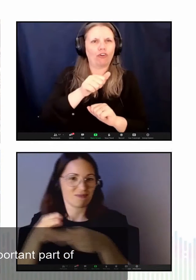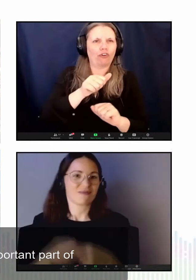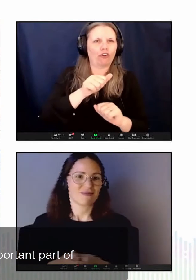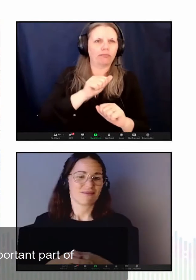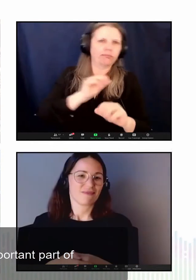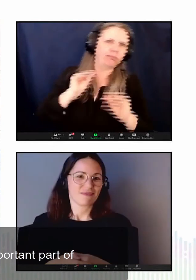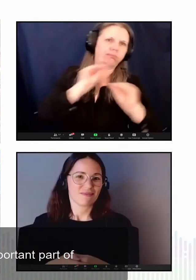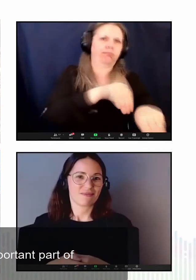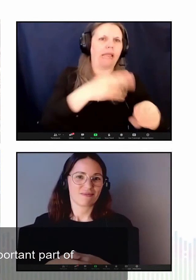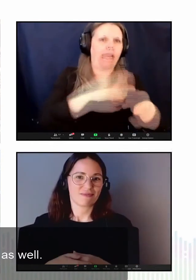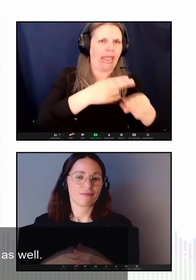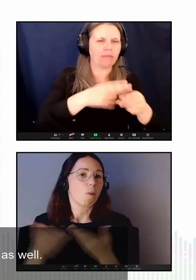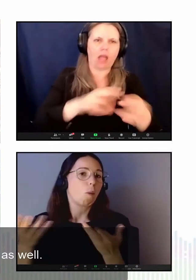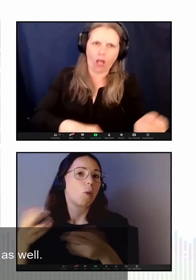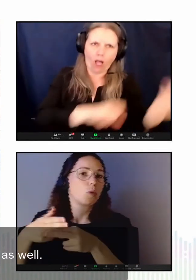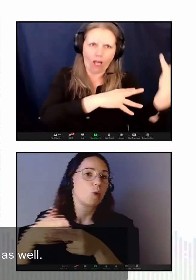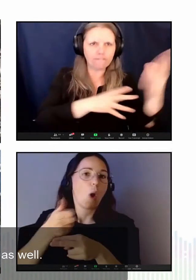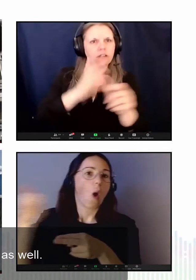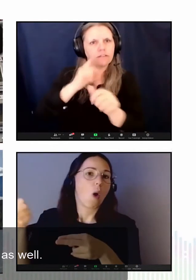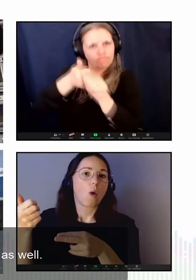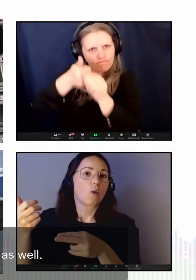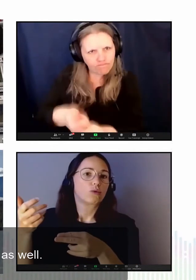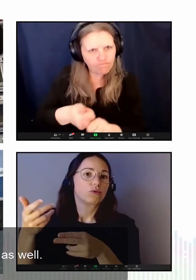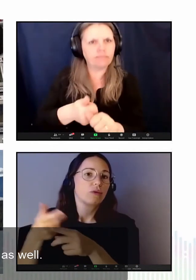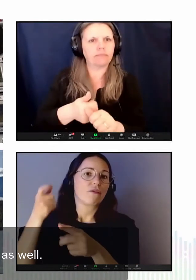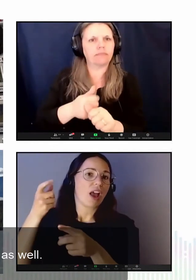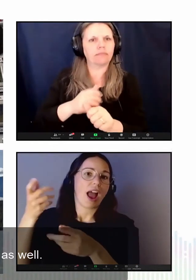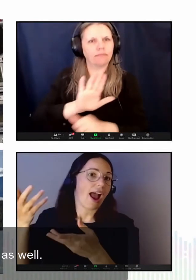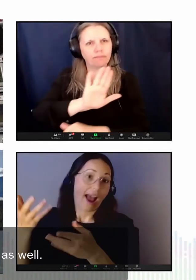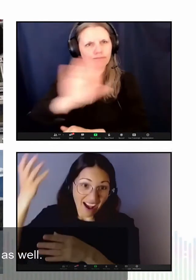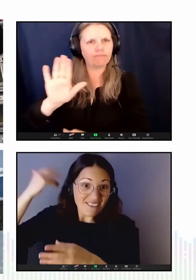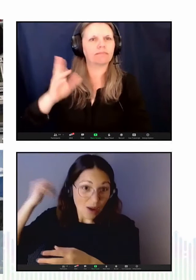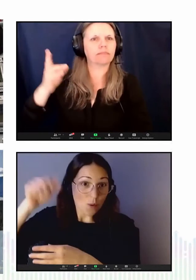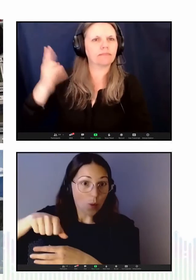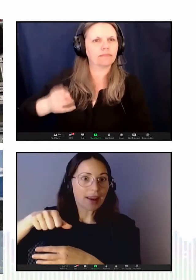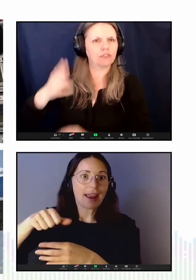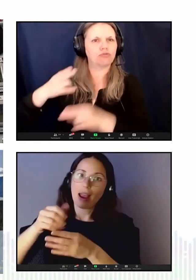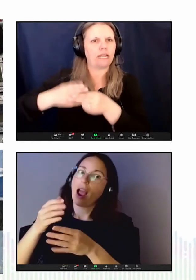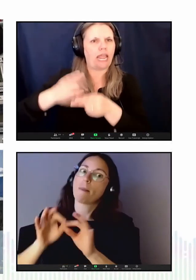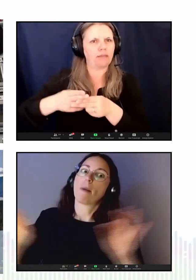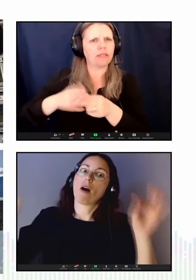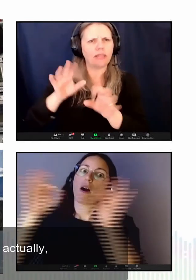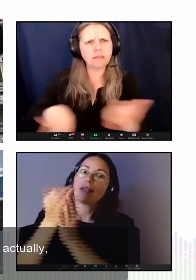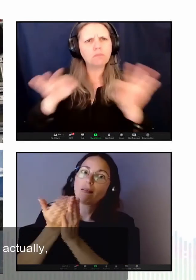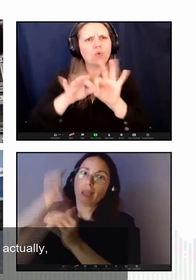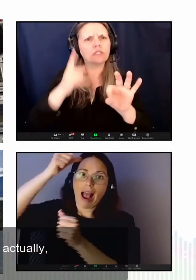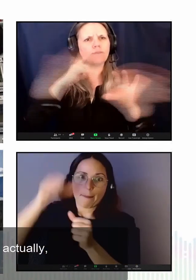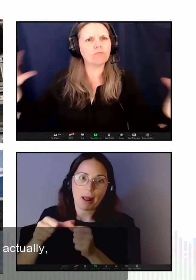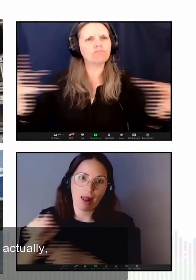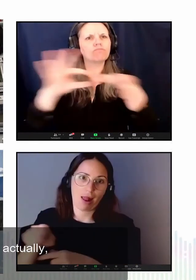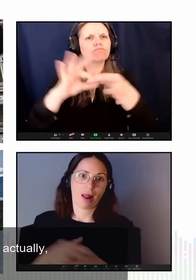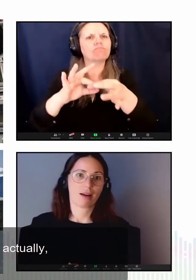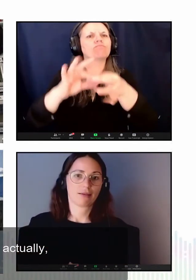And that seems to be a really important part of reconciliation as part of conservation as well. Mm-hmm. It's taking